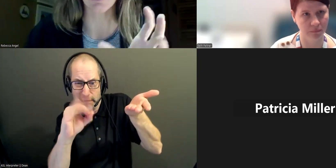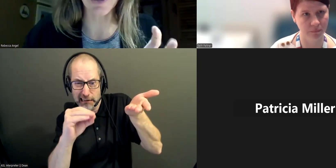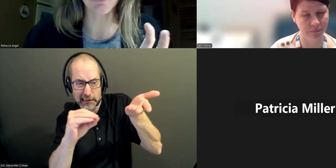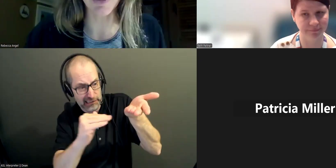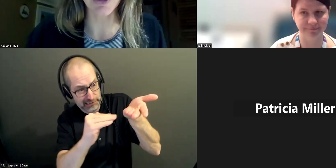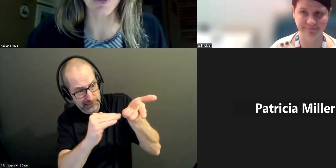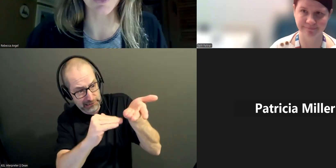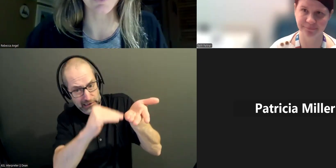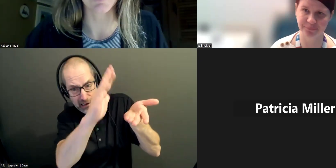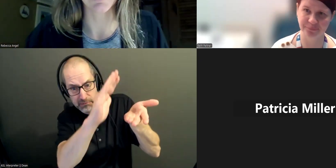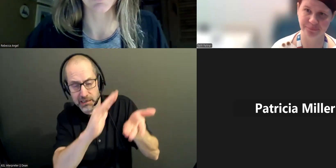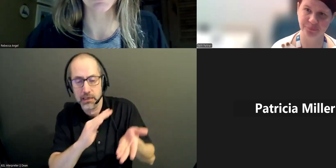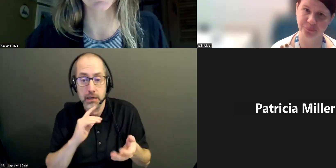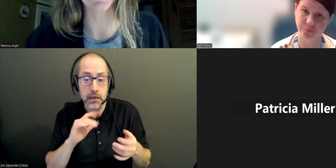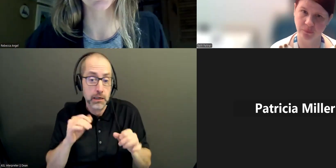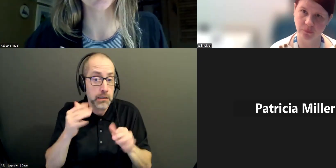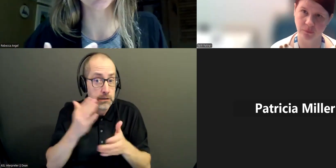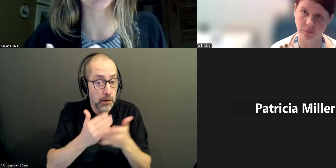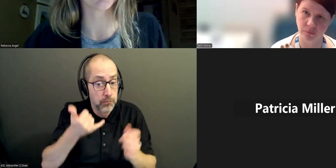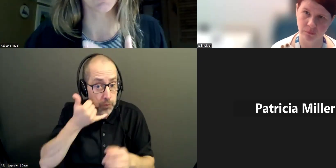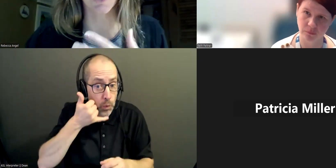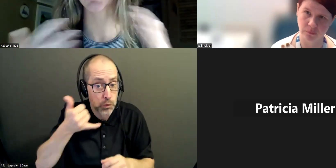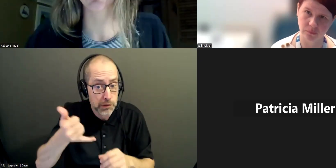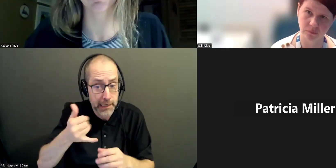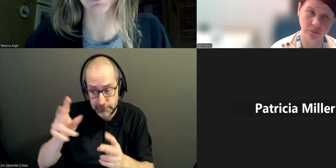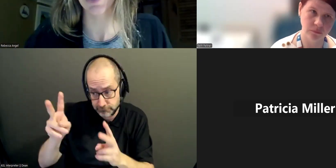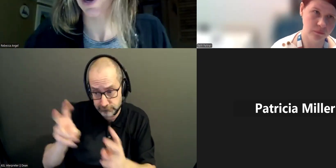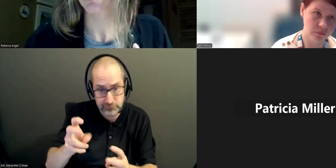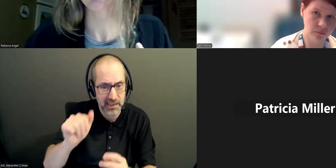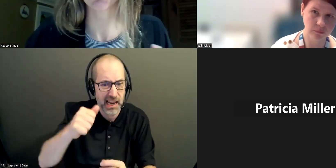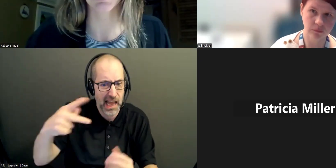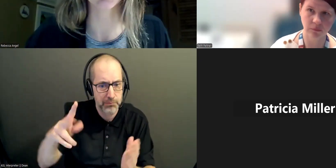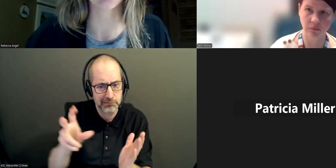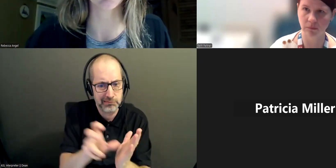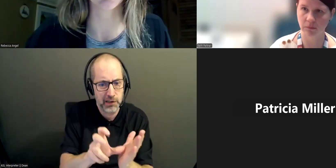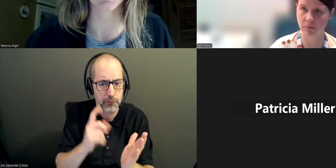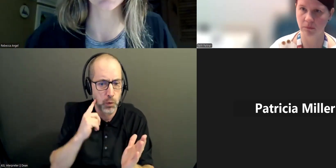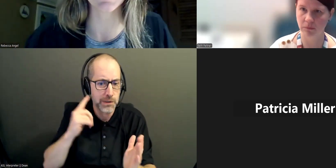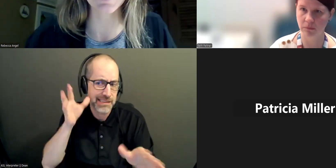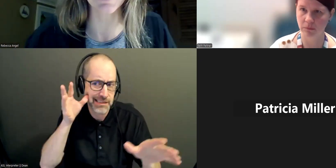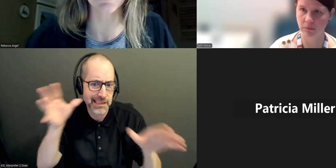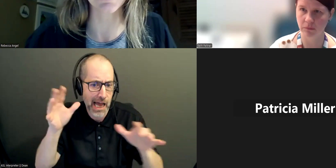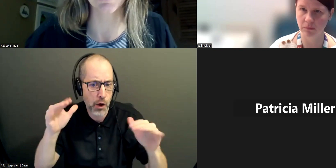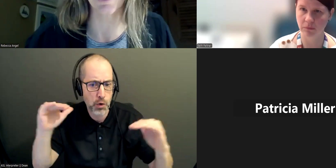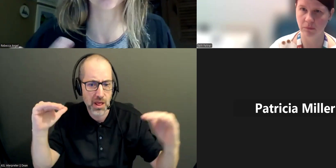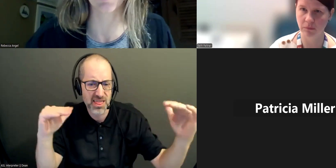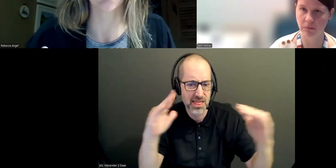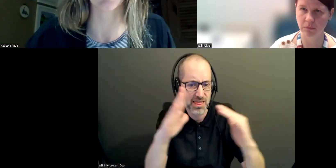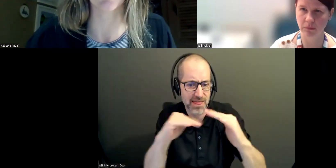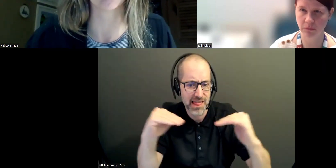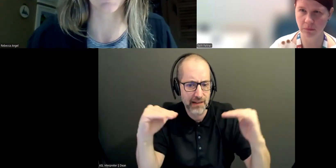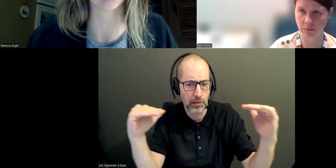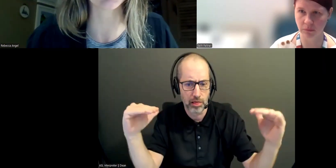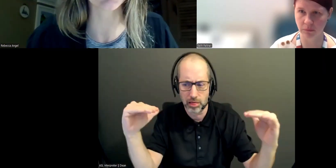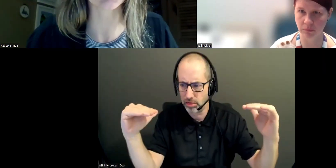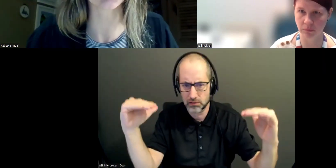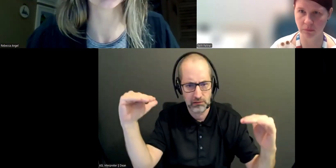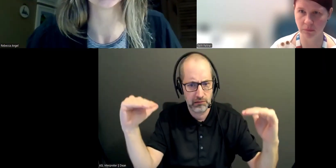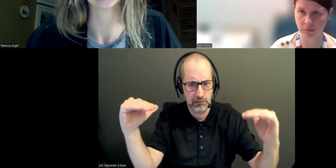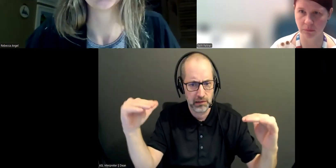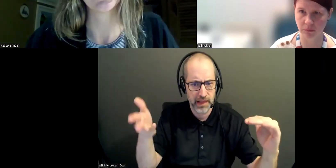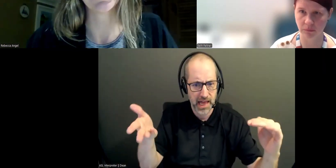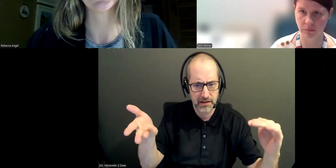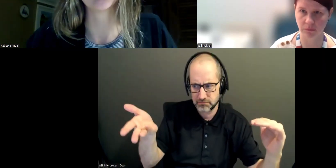a sound level meter. It's not 100% accurate, but it can give you a good idea as to how loud that environment